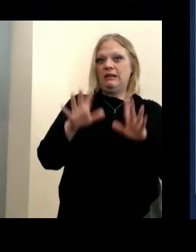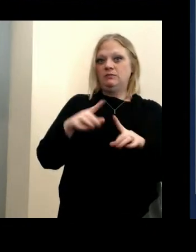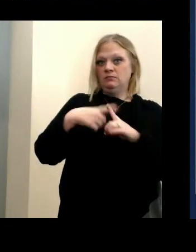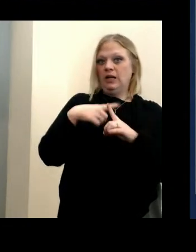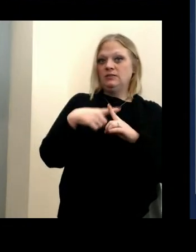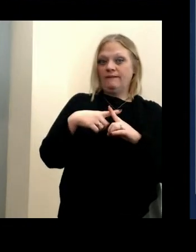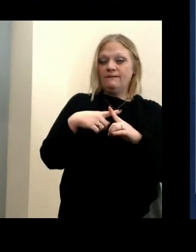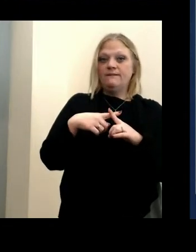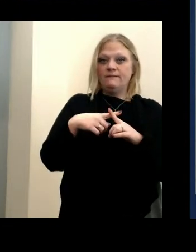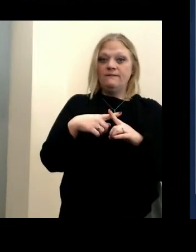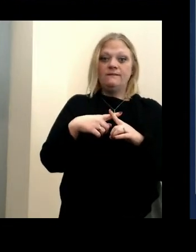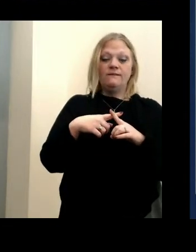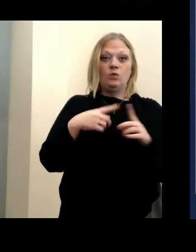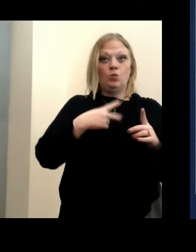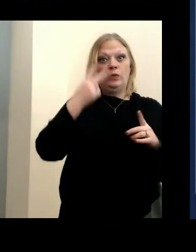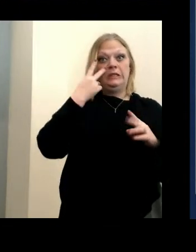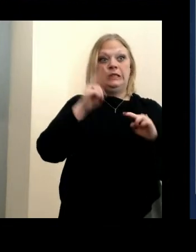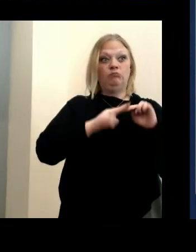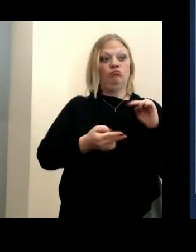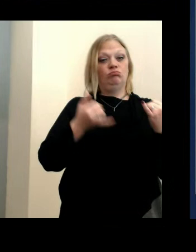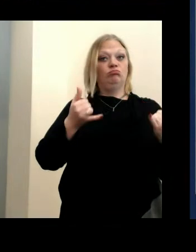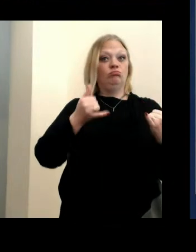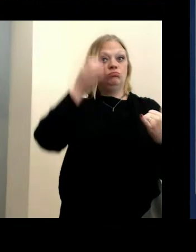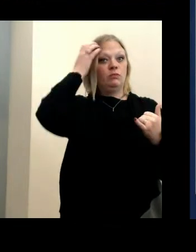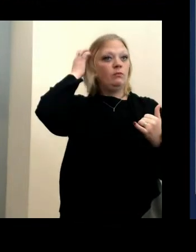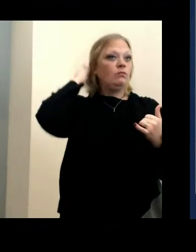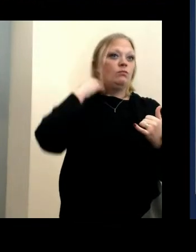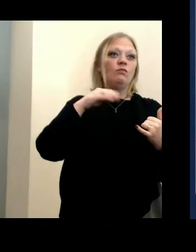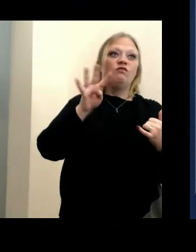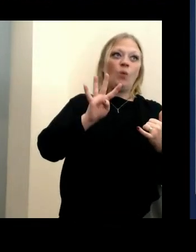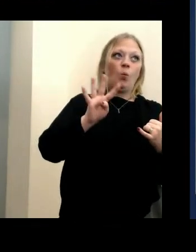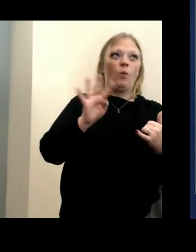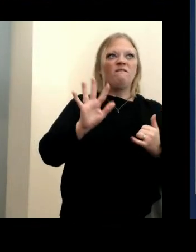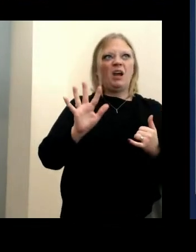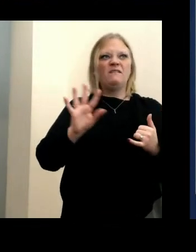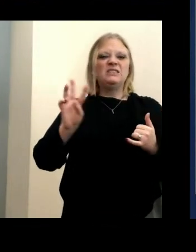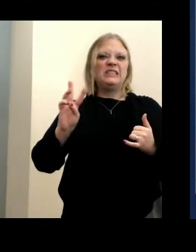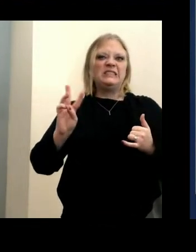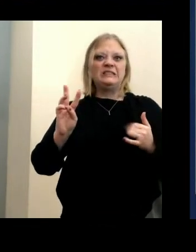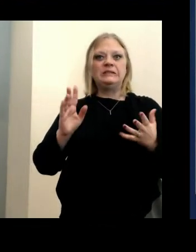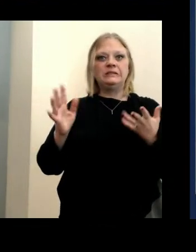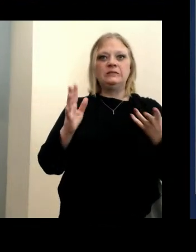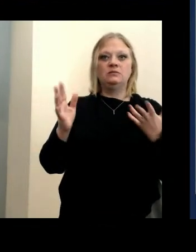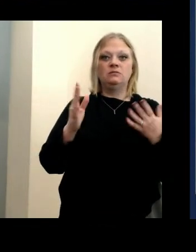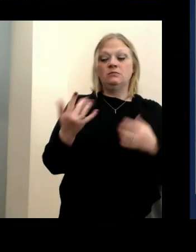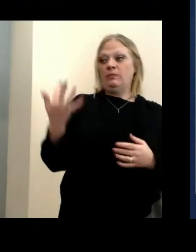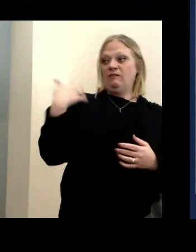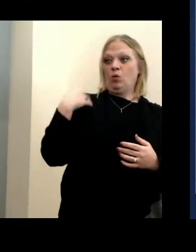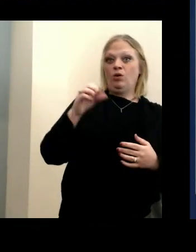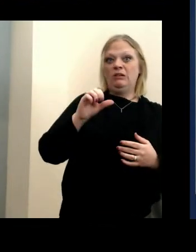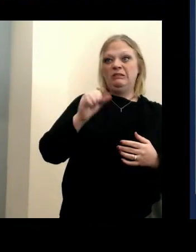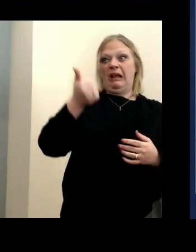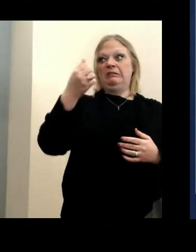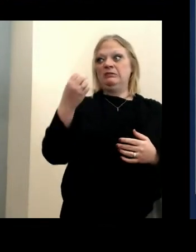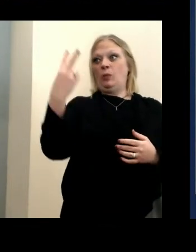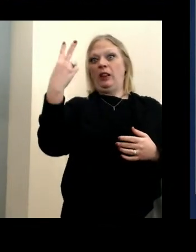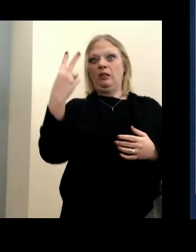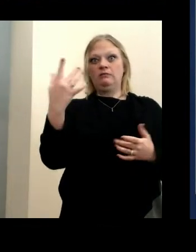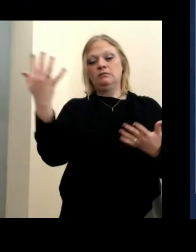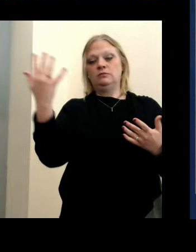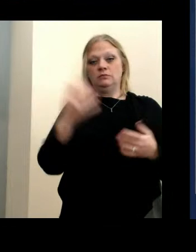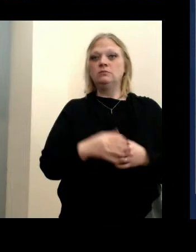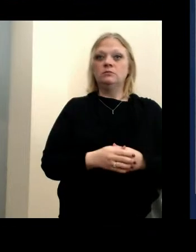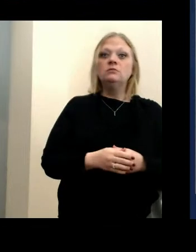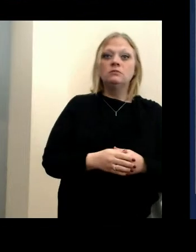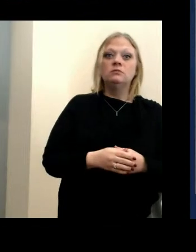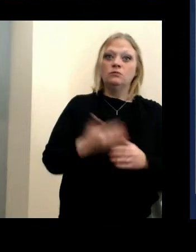So we are seeing those drop now into the 4s and 5s and 6s, where not that long ago they were in the 10s and the 12s. So that is a